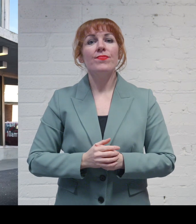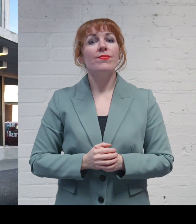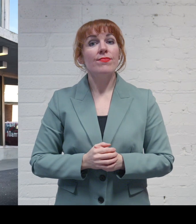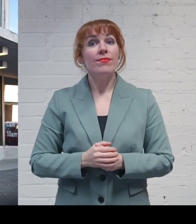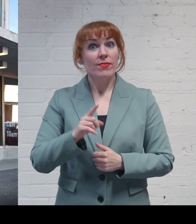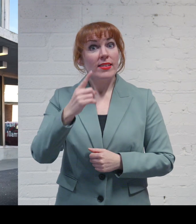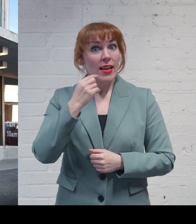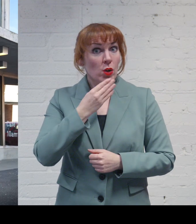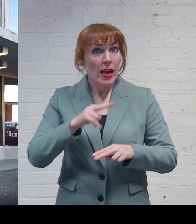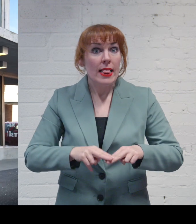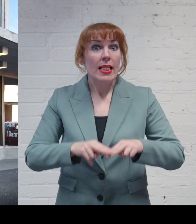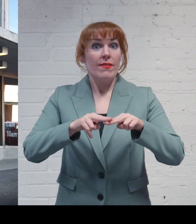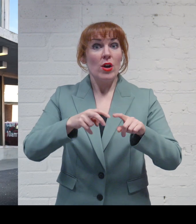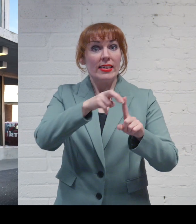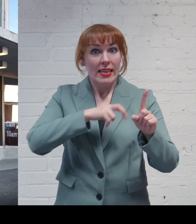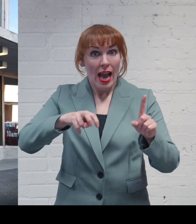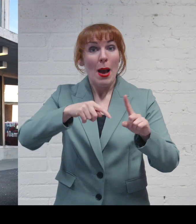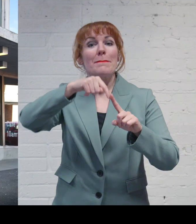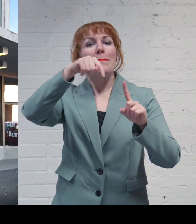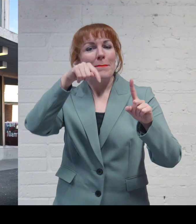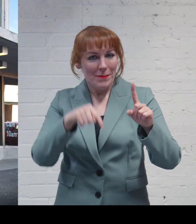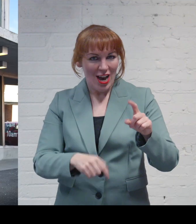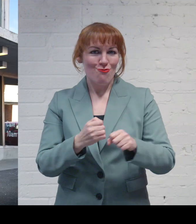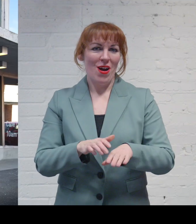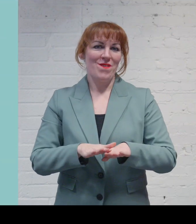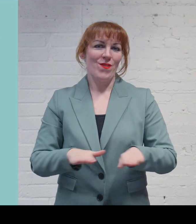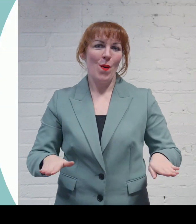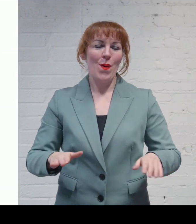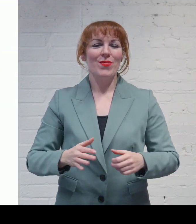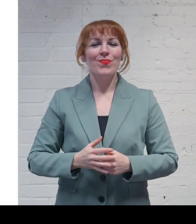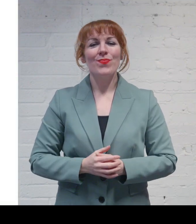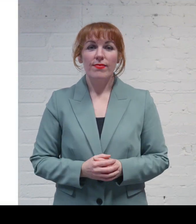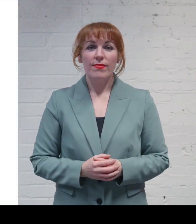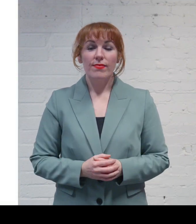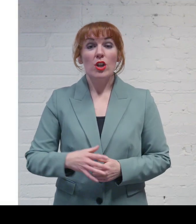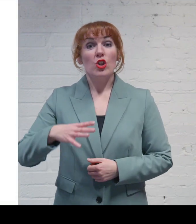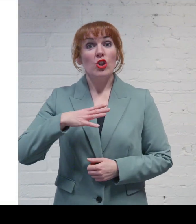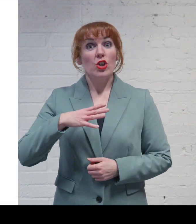And you can use the lift or the stairs to go back down to the lower floors.